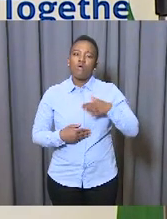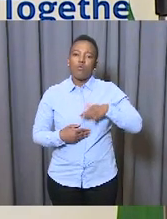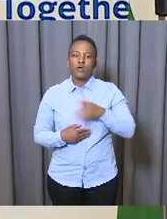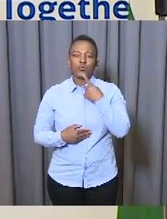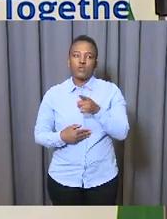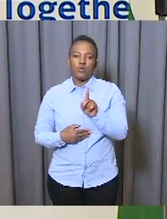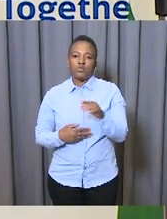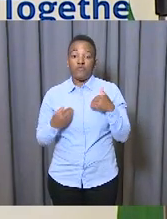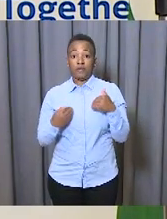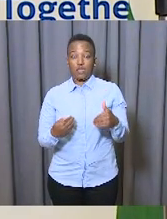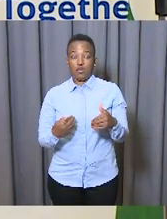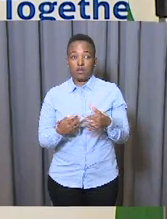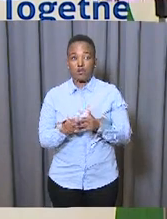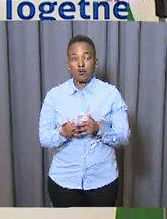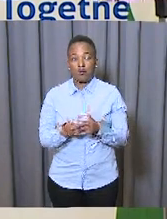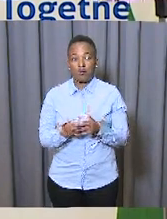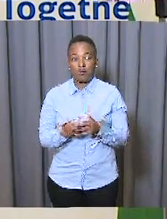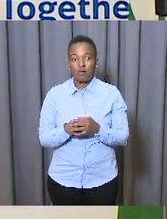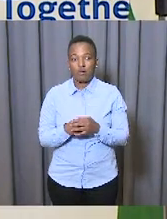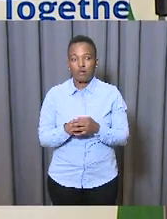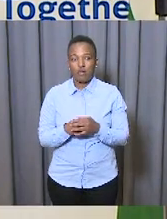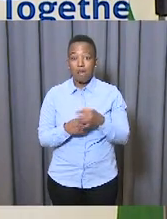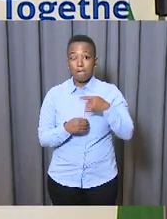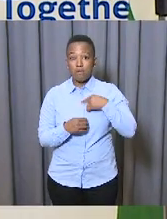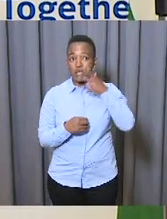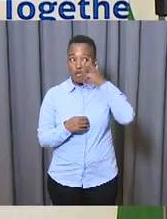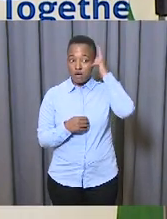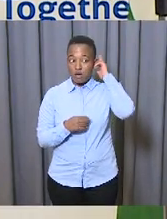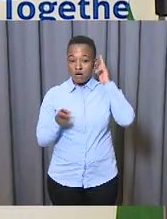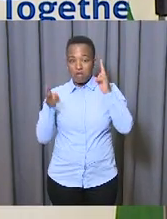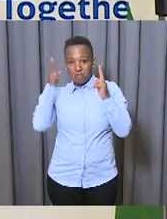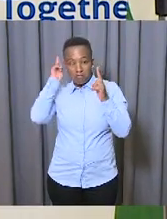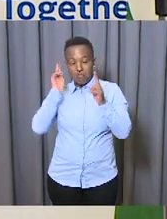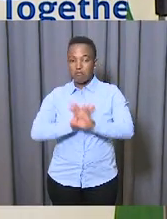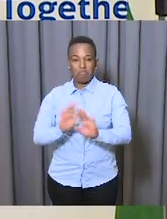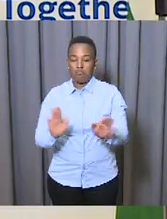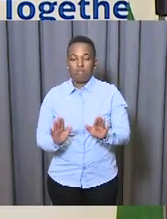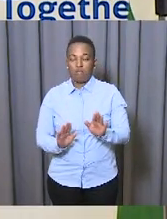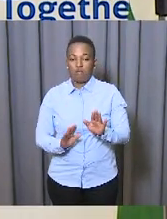I am not going to cut my hair in solidarity with